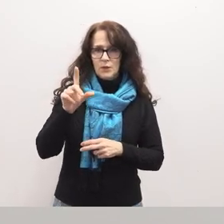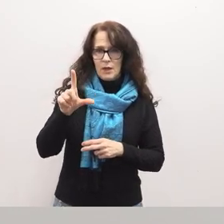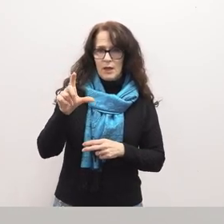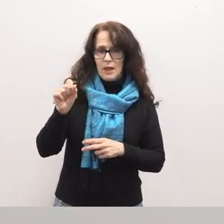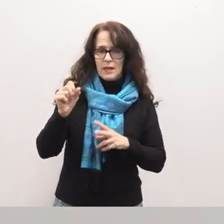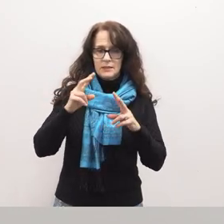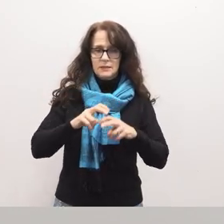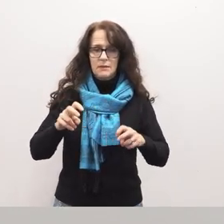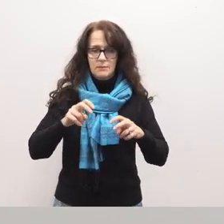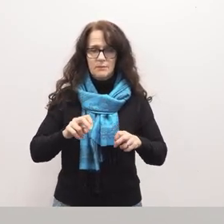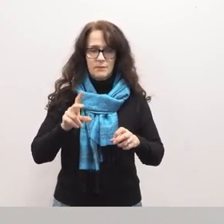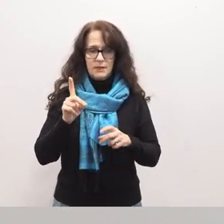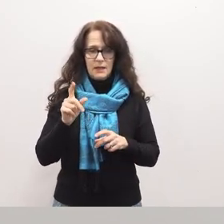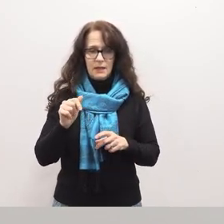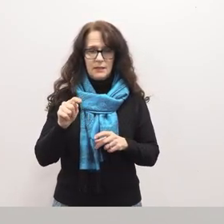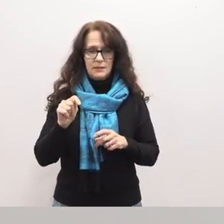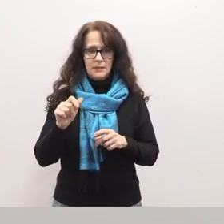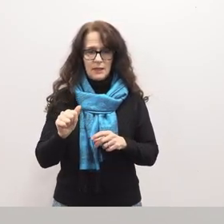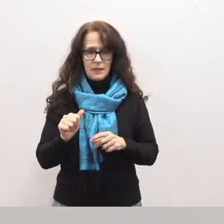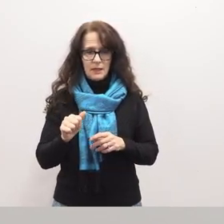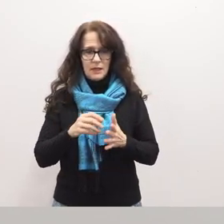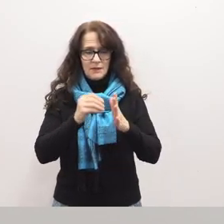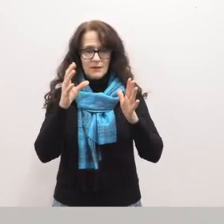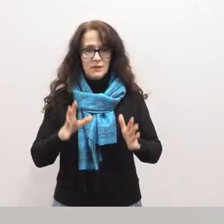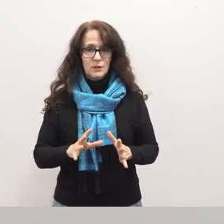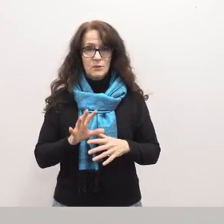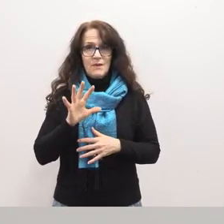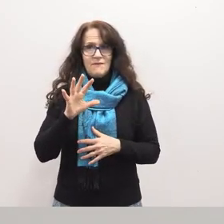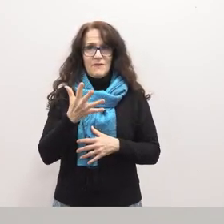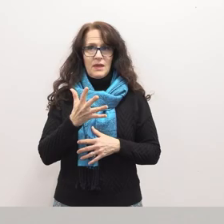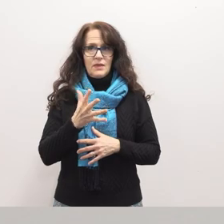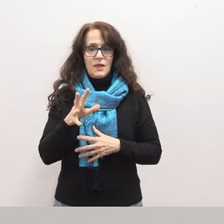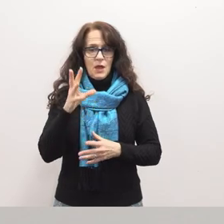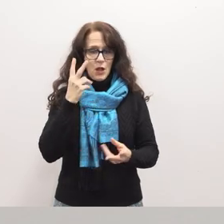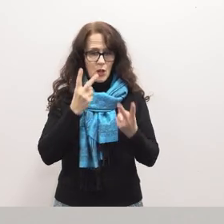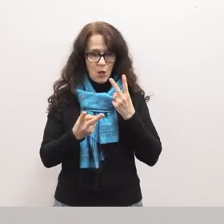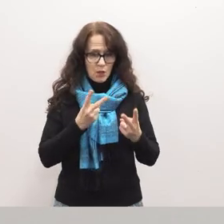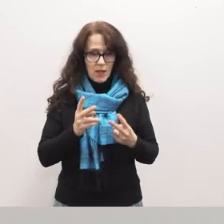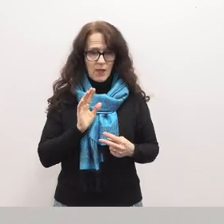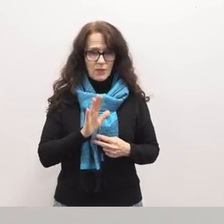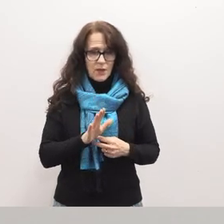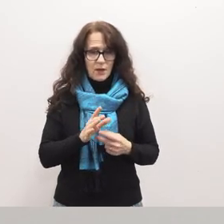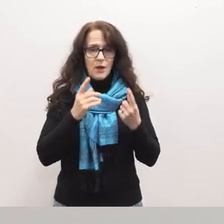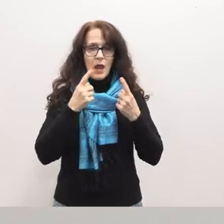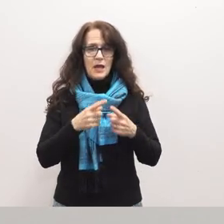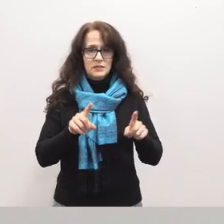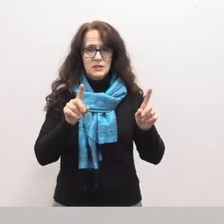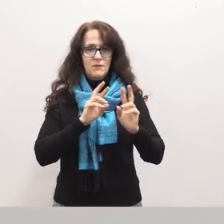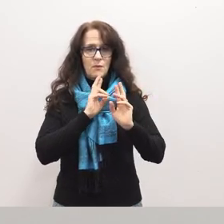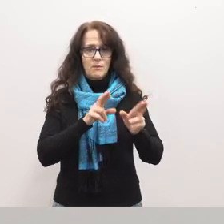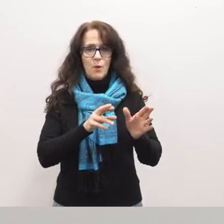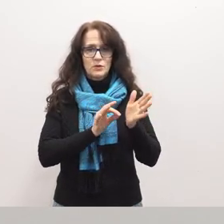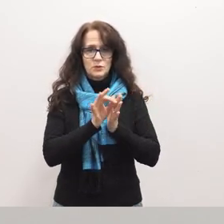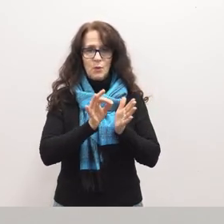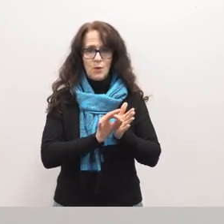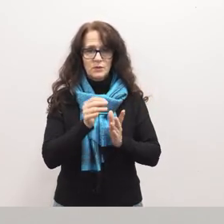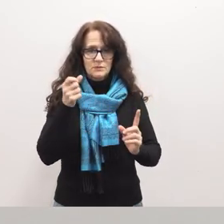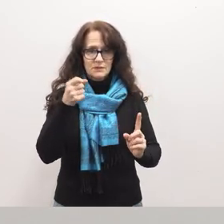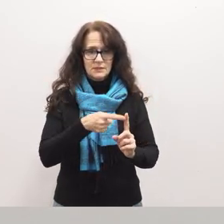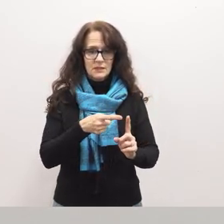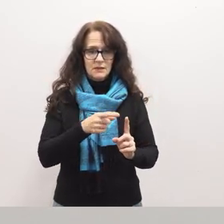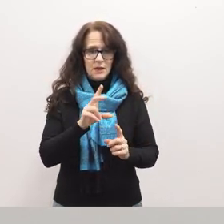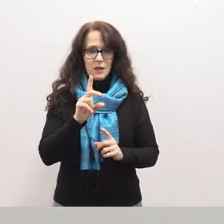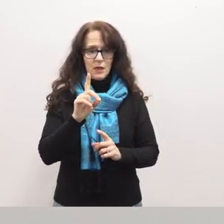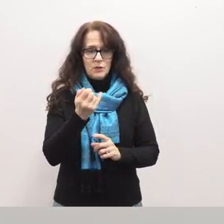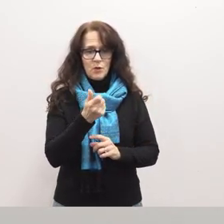assessment data as well. If the student was in fifth grade, you would also look at their achievement report scores, and specifically in the domains